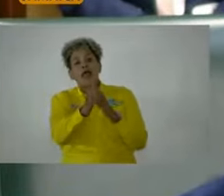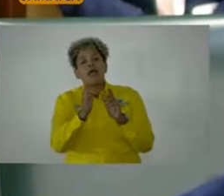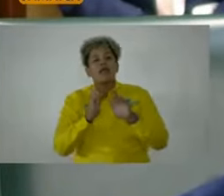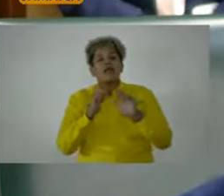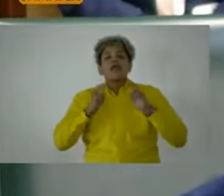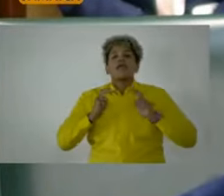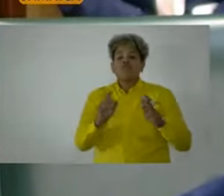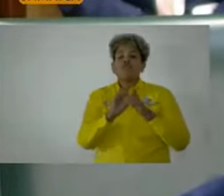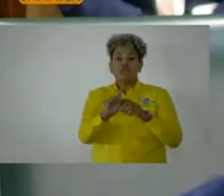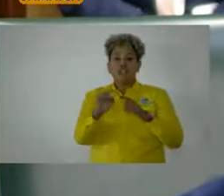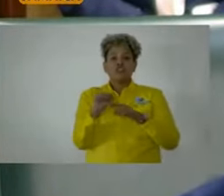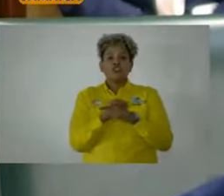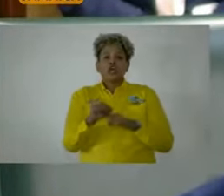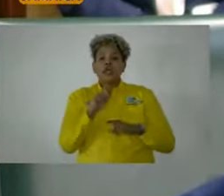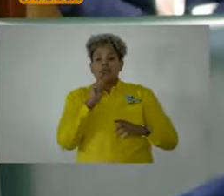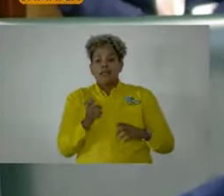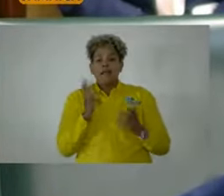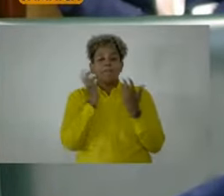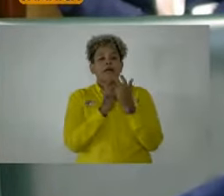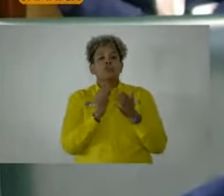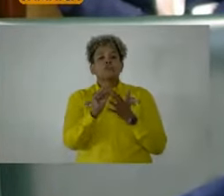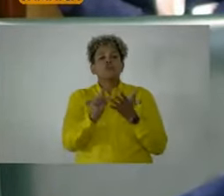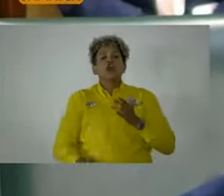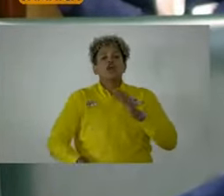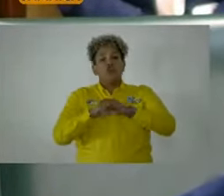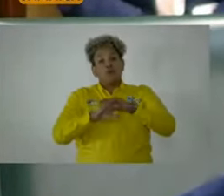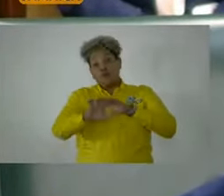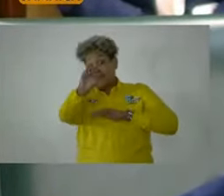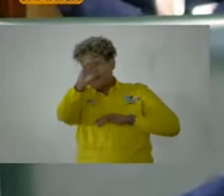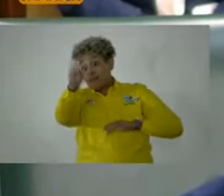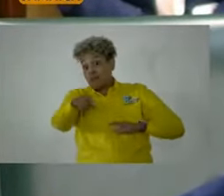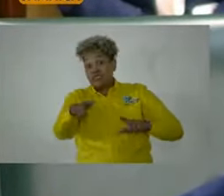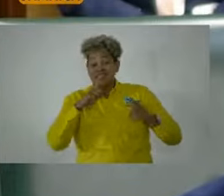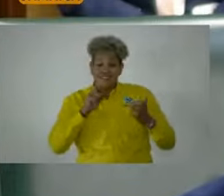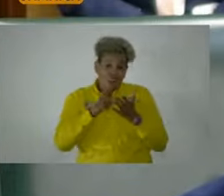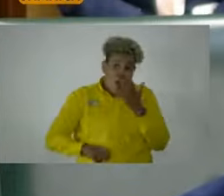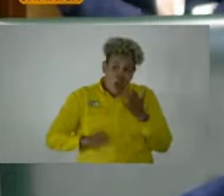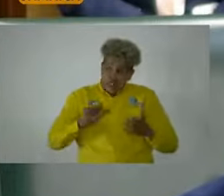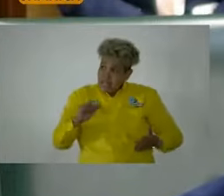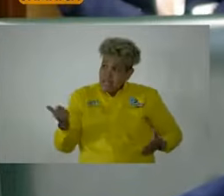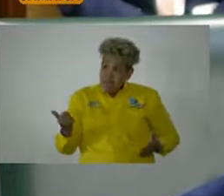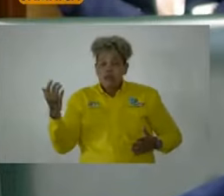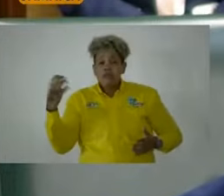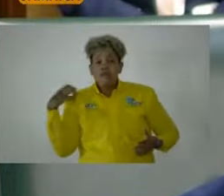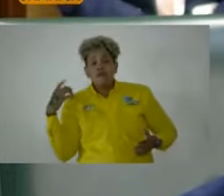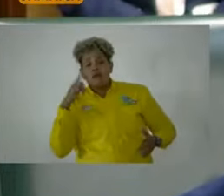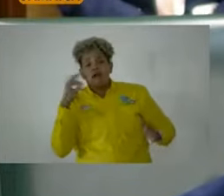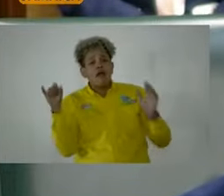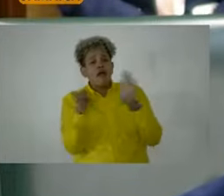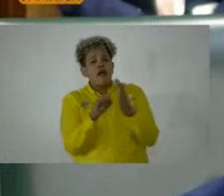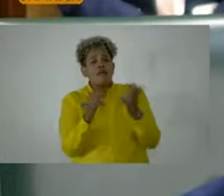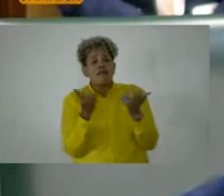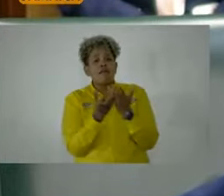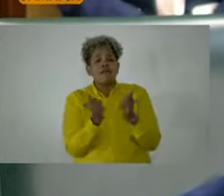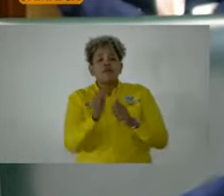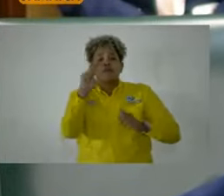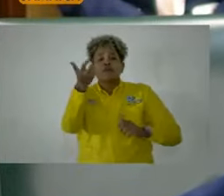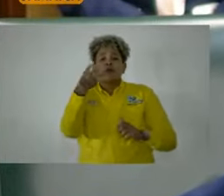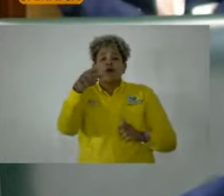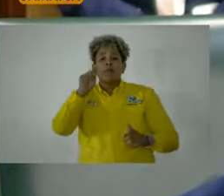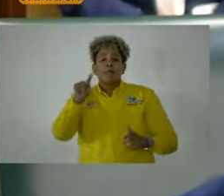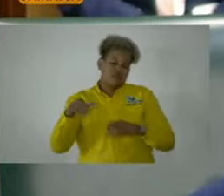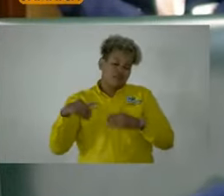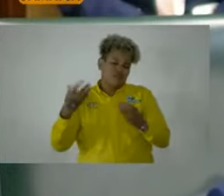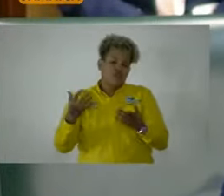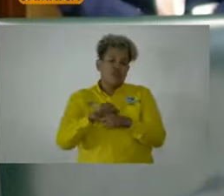in training by matching grants of up to 50% of the cost of any employer-identified third-party delivered